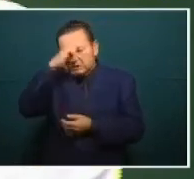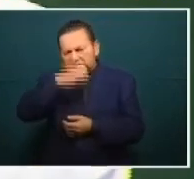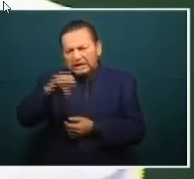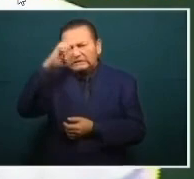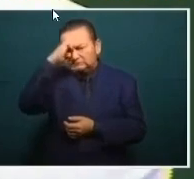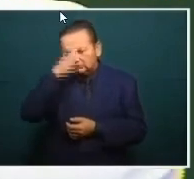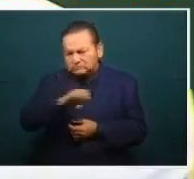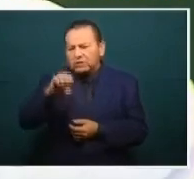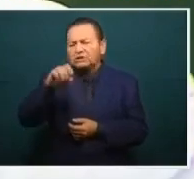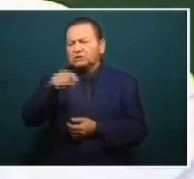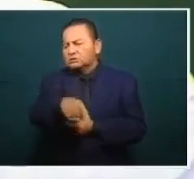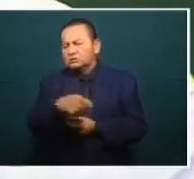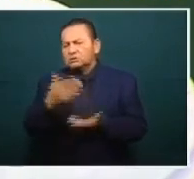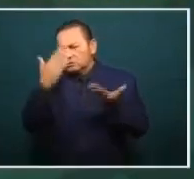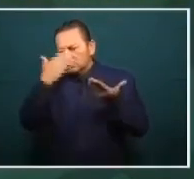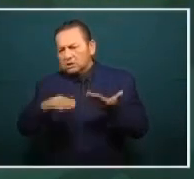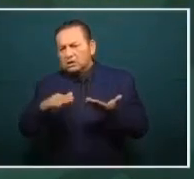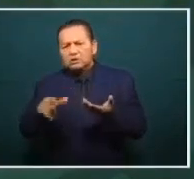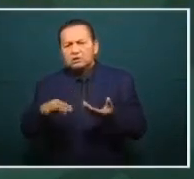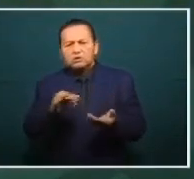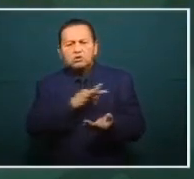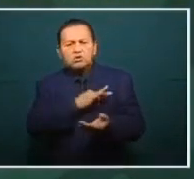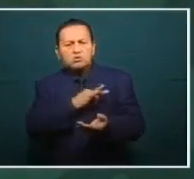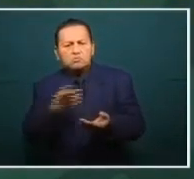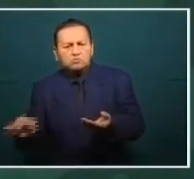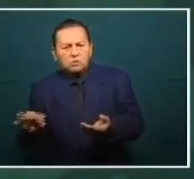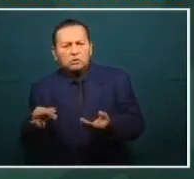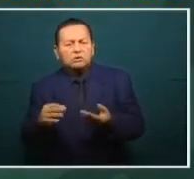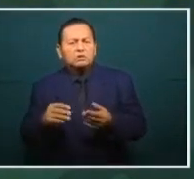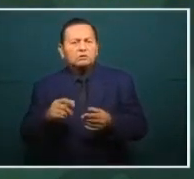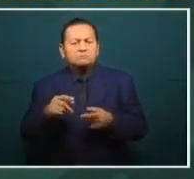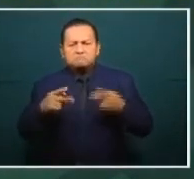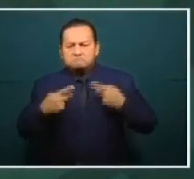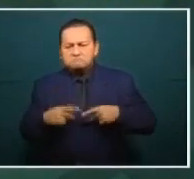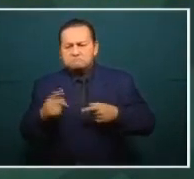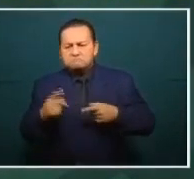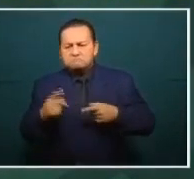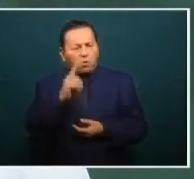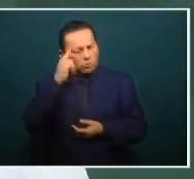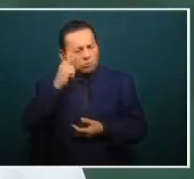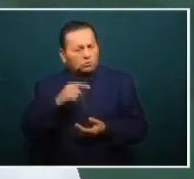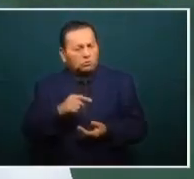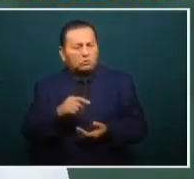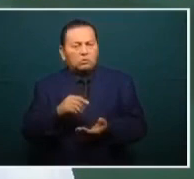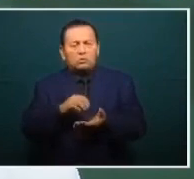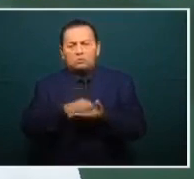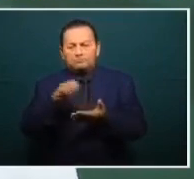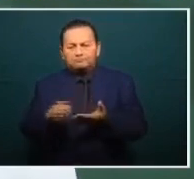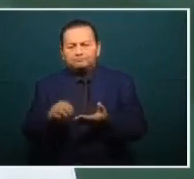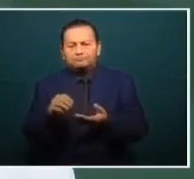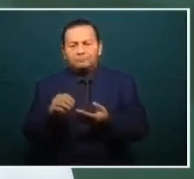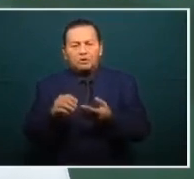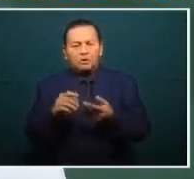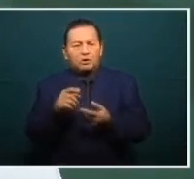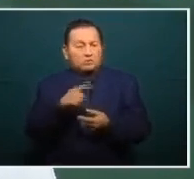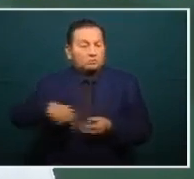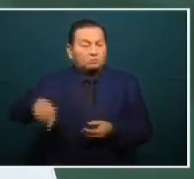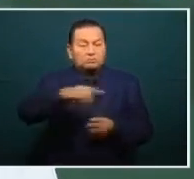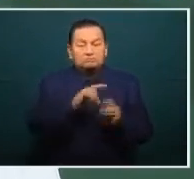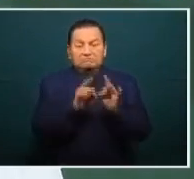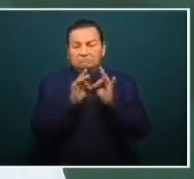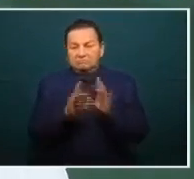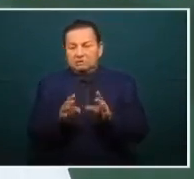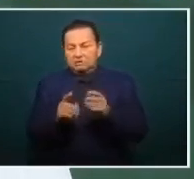the la Secretary of Relations, participación Marcelo Ebrard. de una, But of va a course, haber we're counting with the